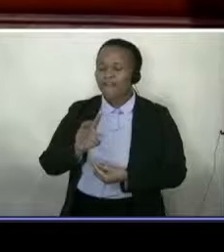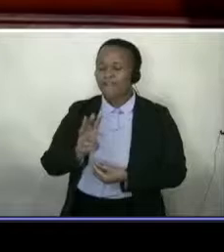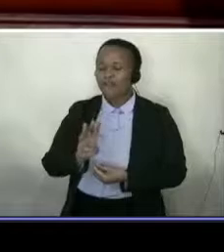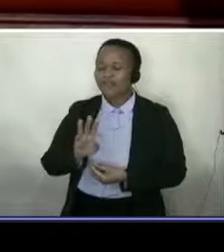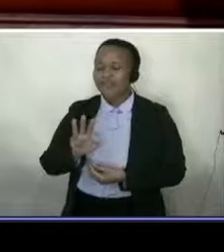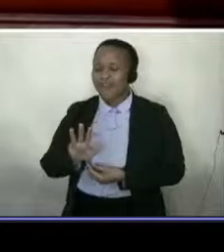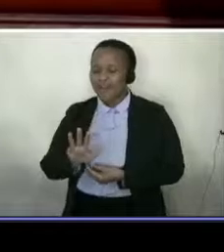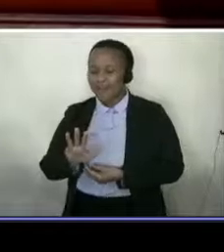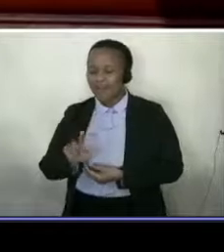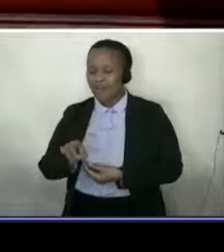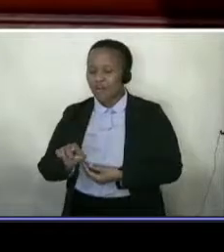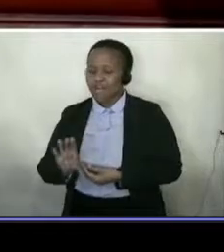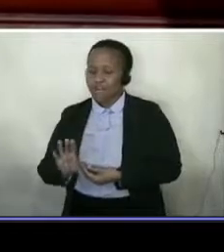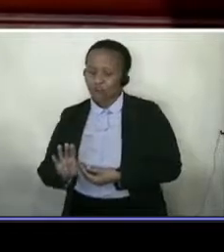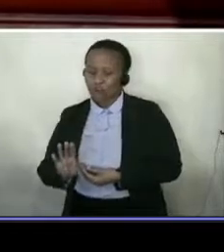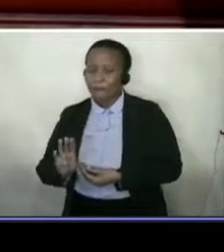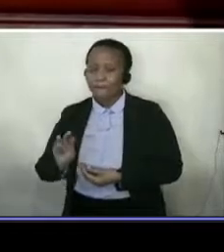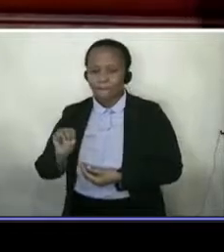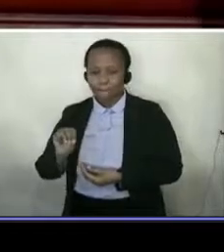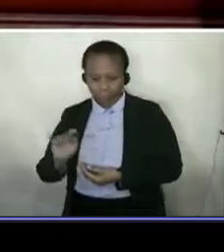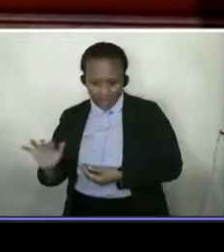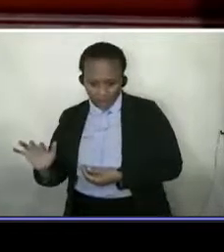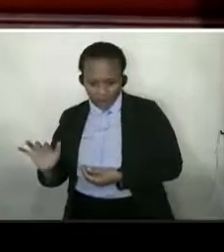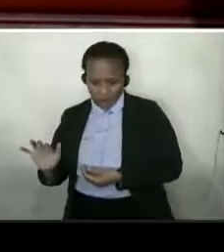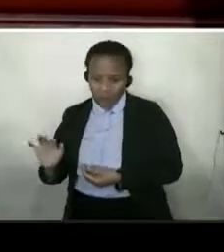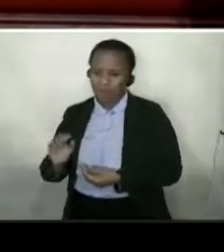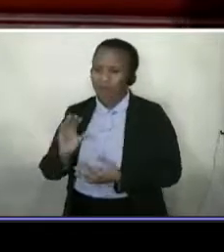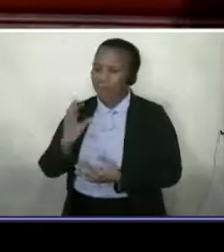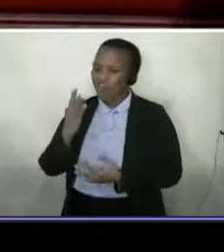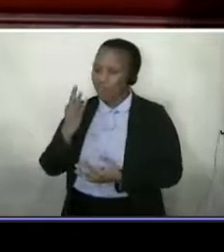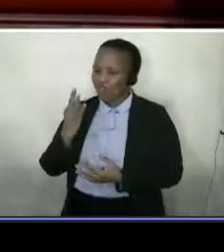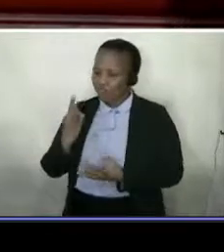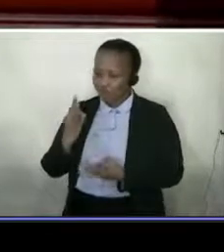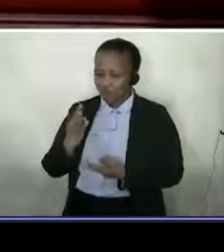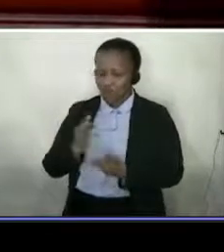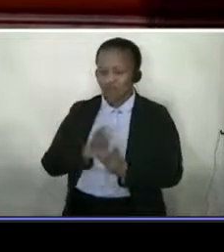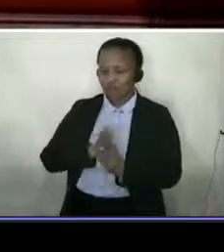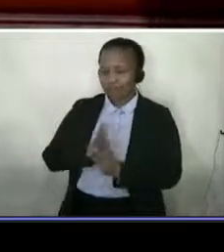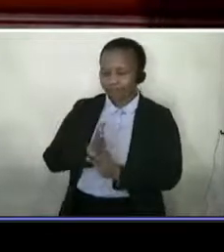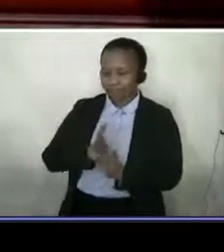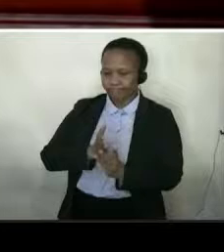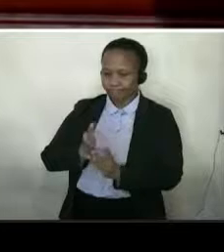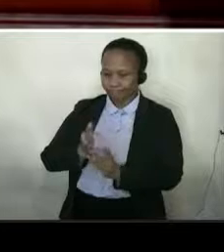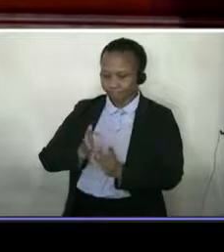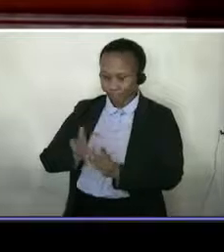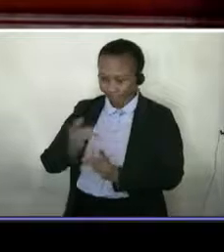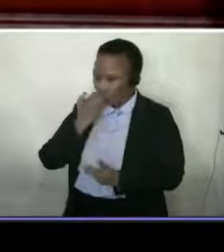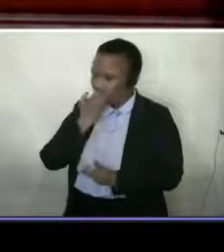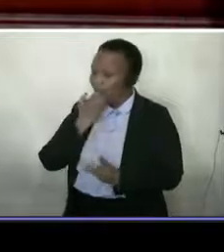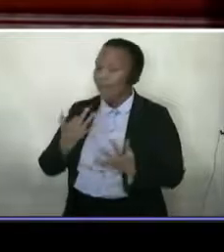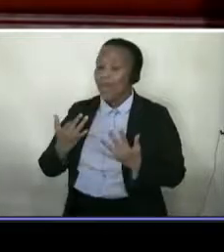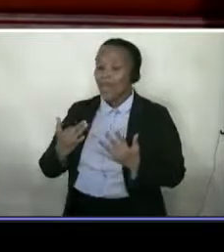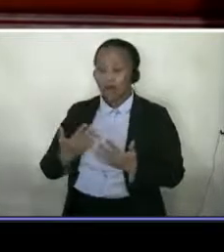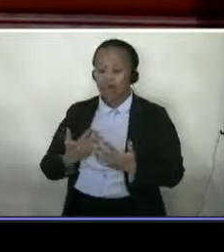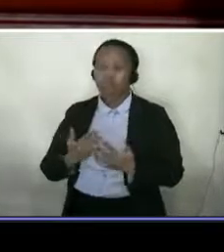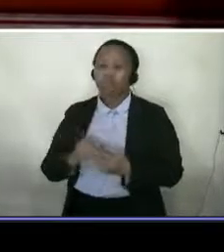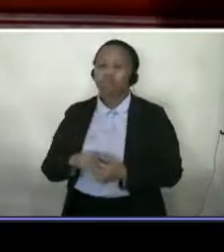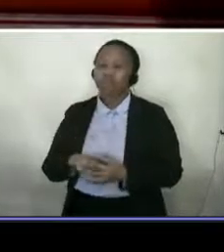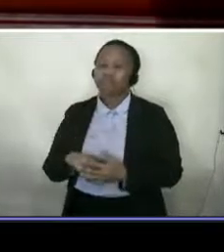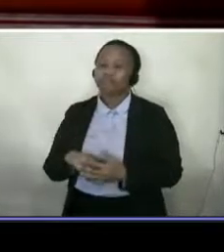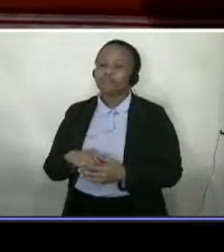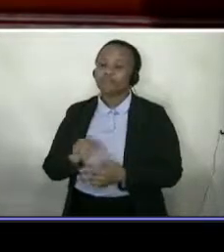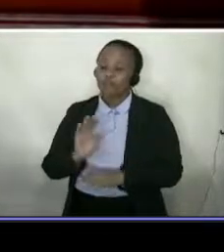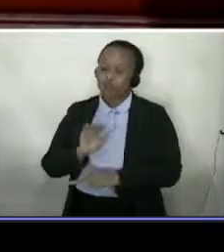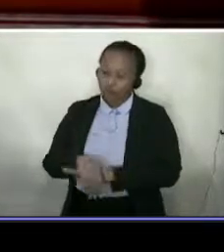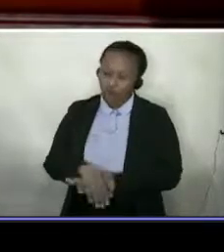million rand in 3 tranches. Out of that, more than